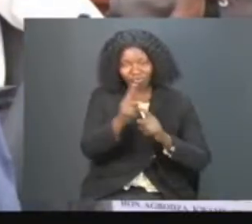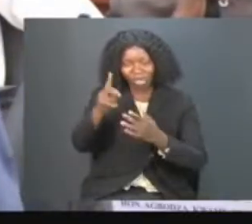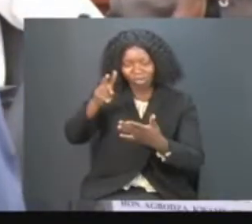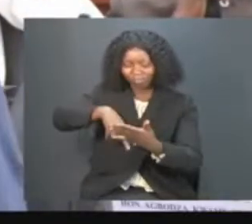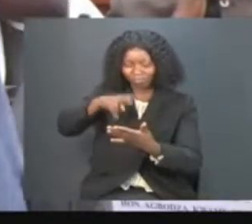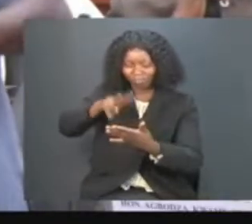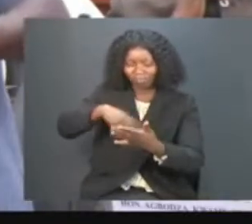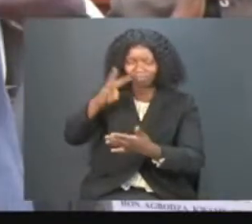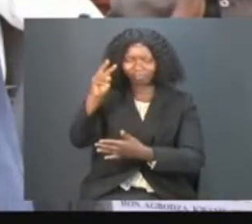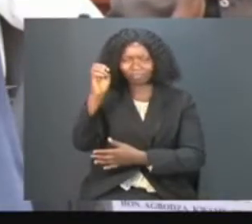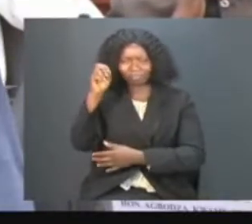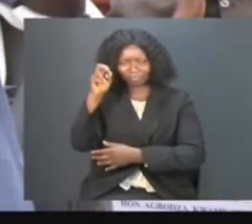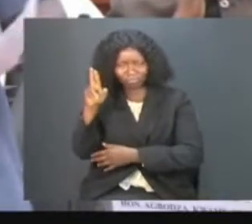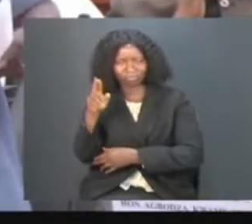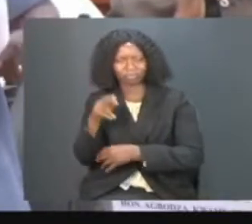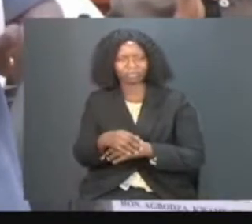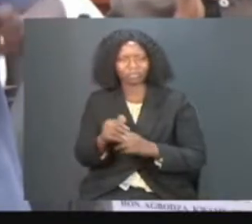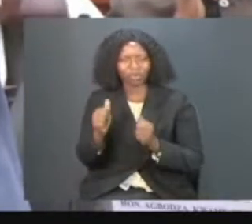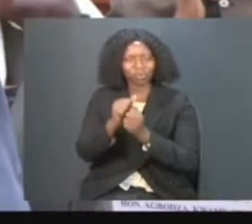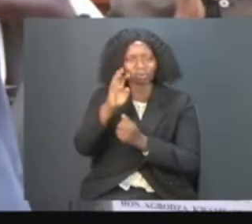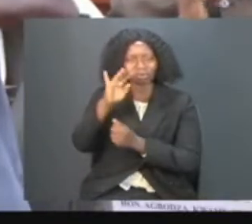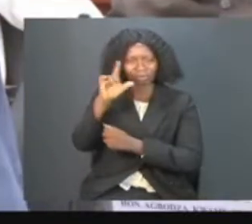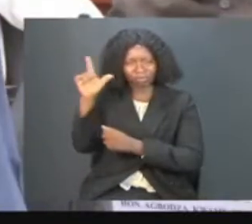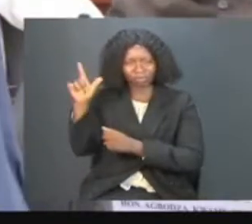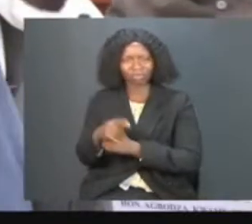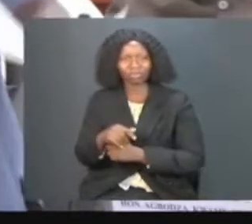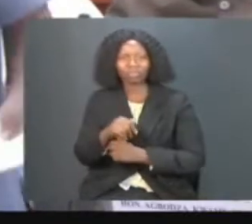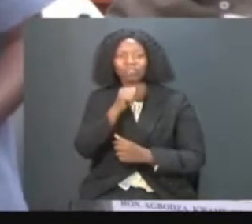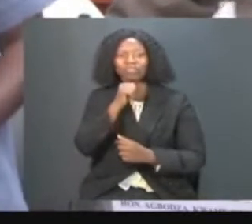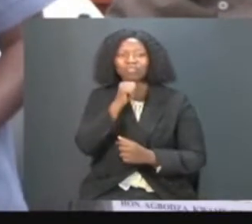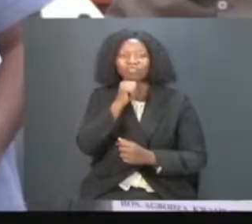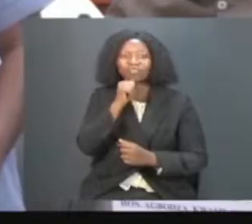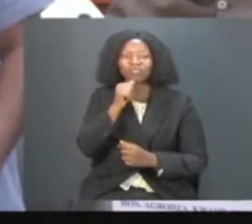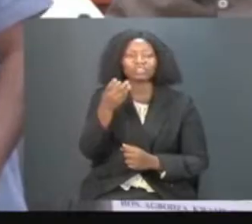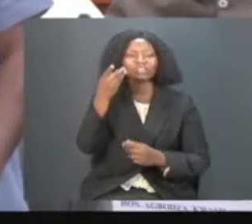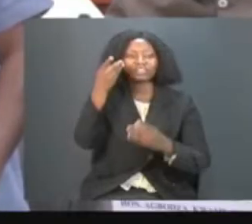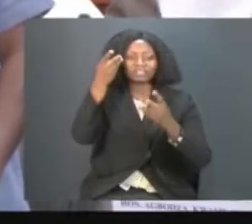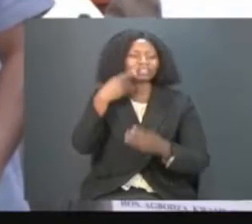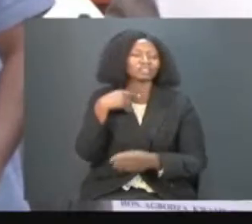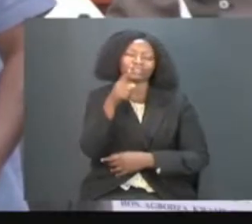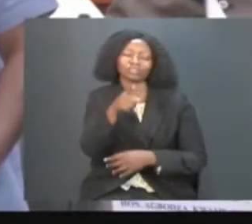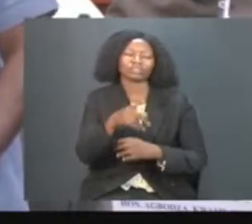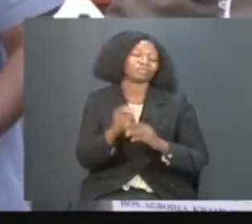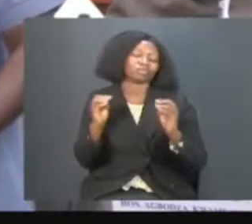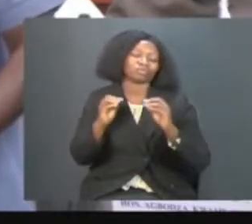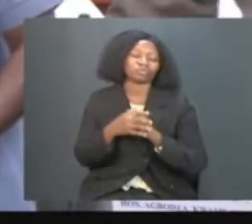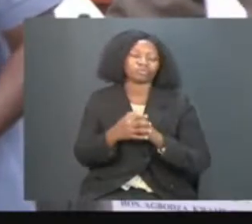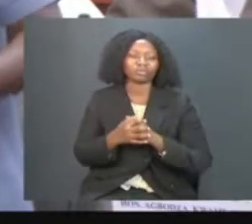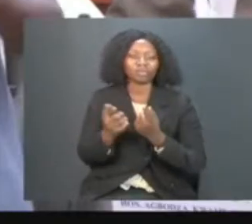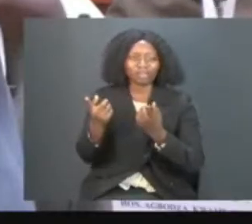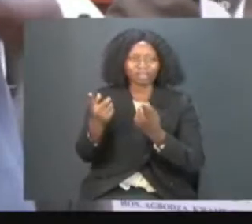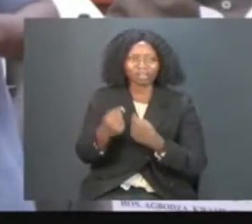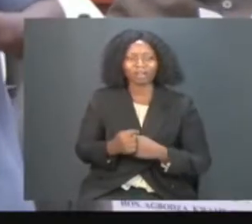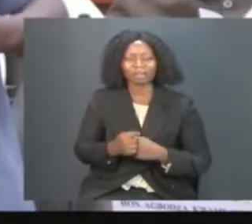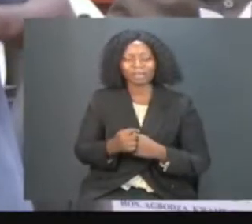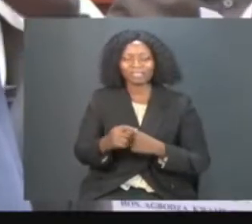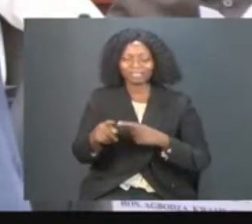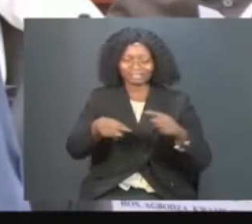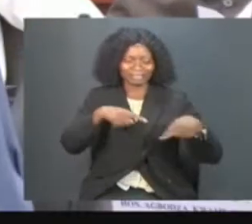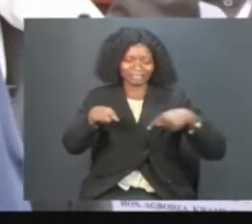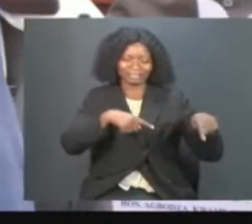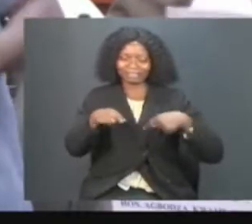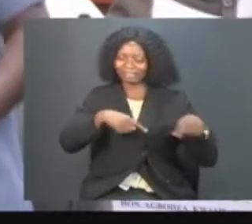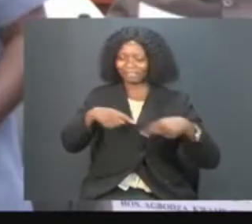the memorandum that accompanied the bill so that you don't embarrass yourself before the people of Ghana. You don't come and make arguments that are